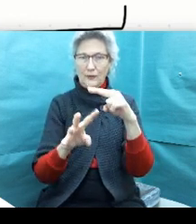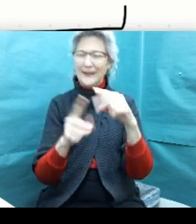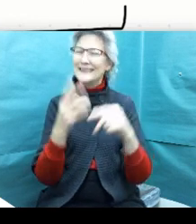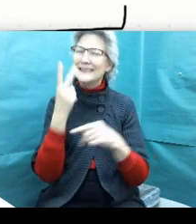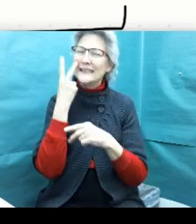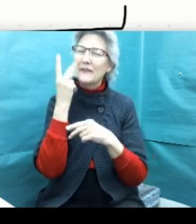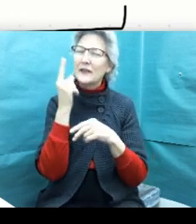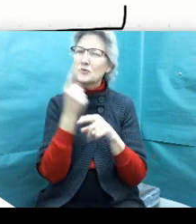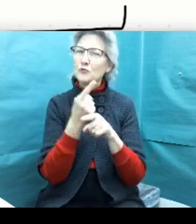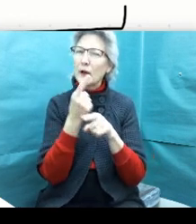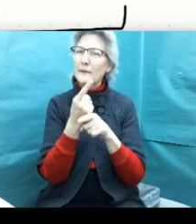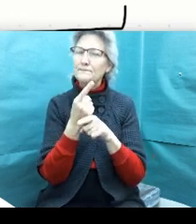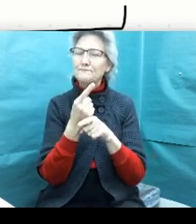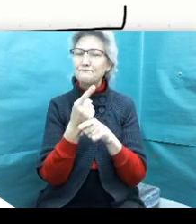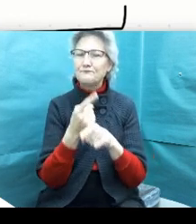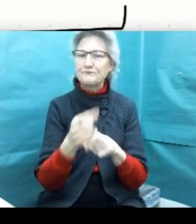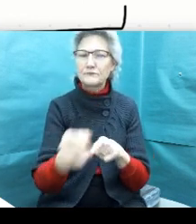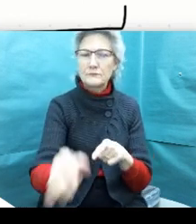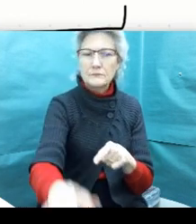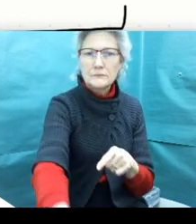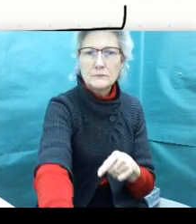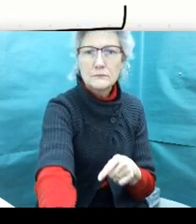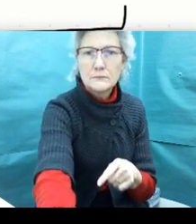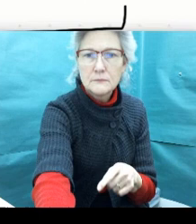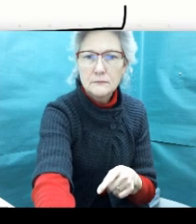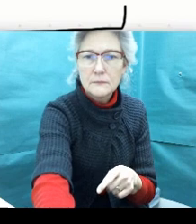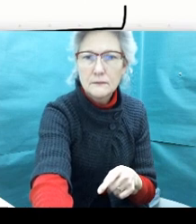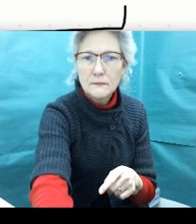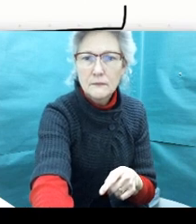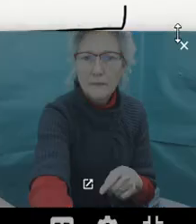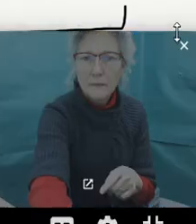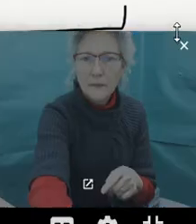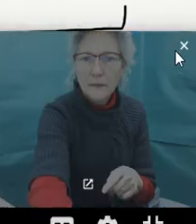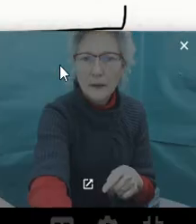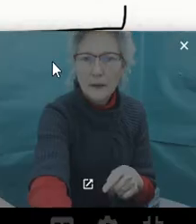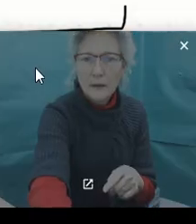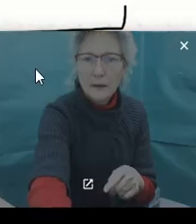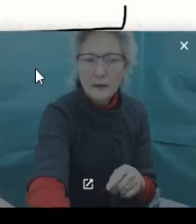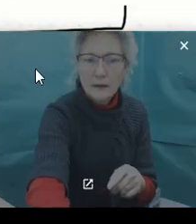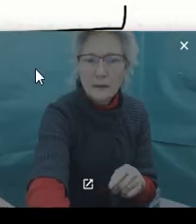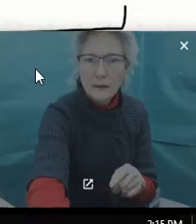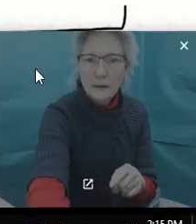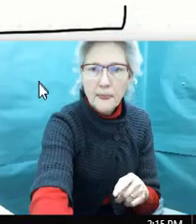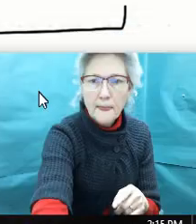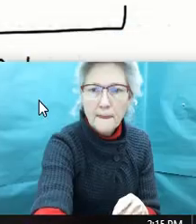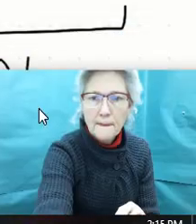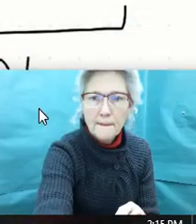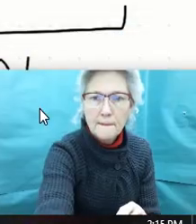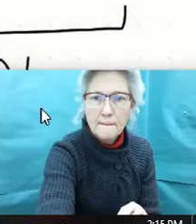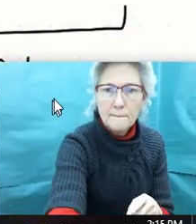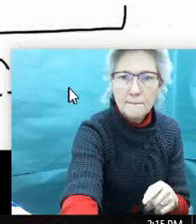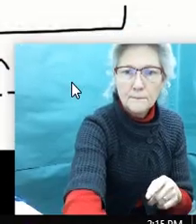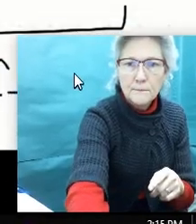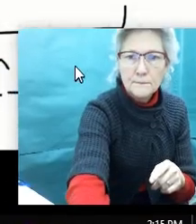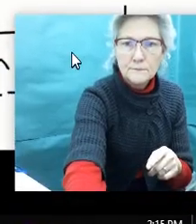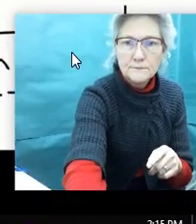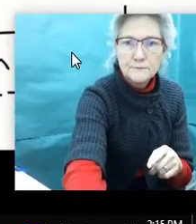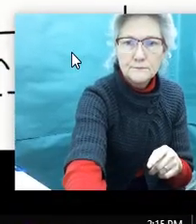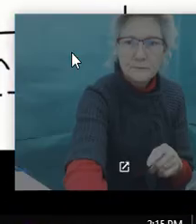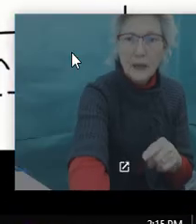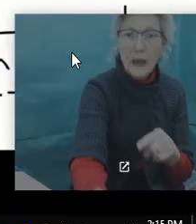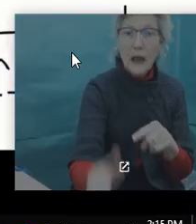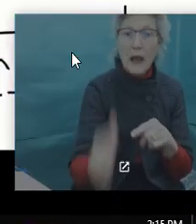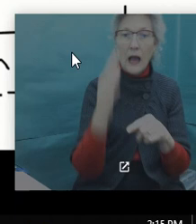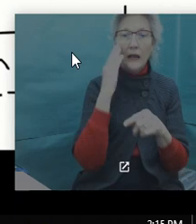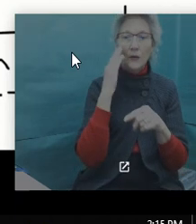right. Well, I know that 1 times 5, I'm going to do this using distributive property. So 1 times 5 is 5,